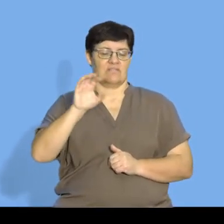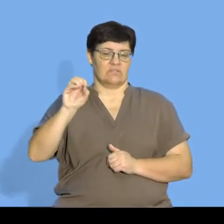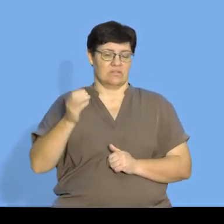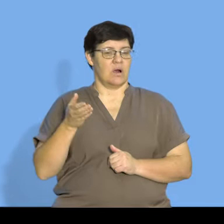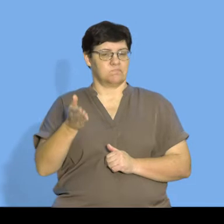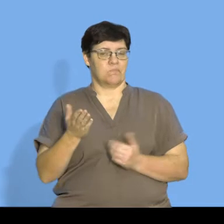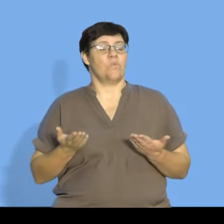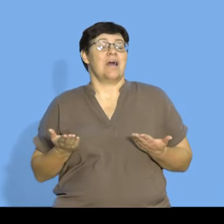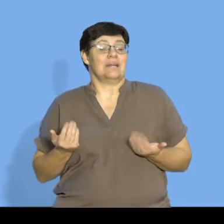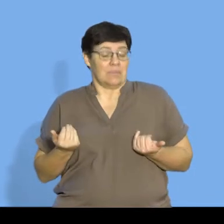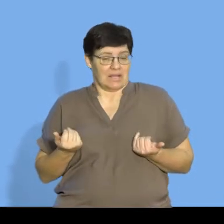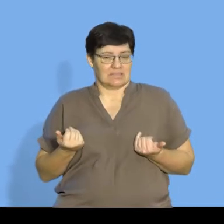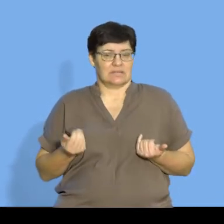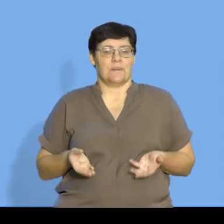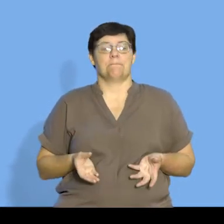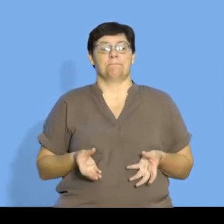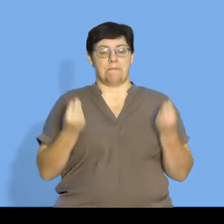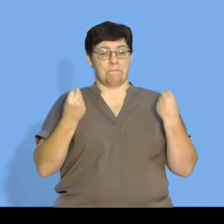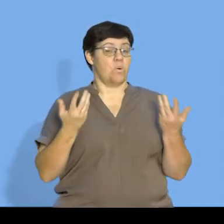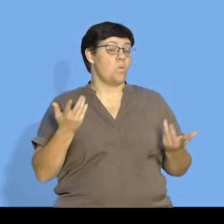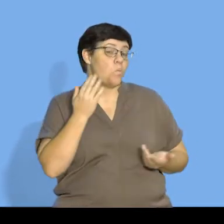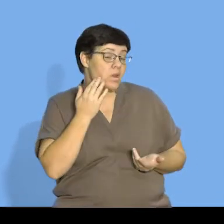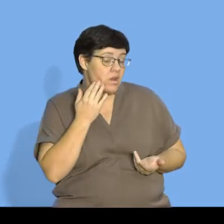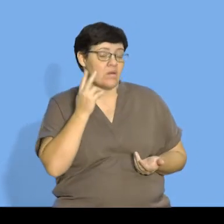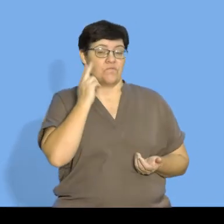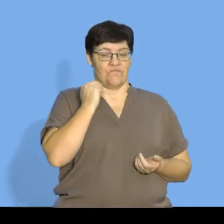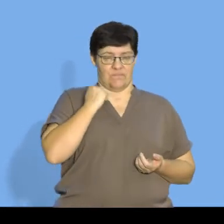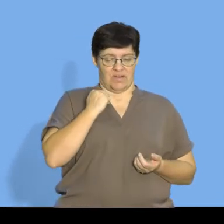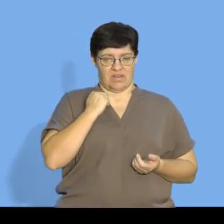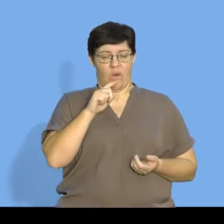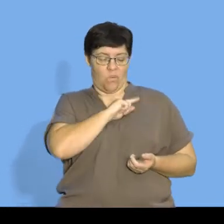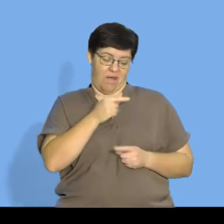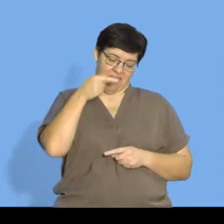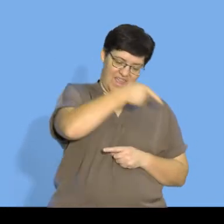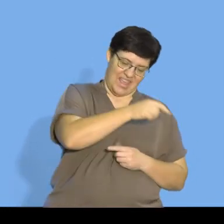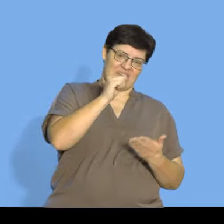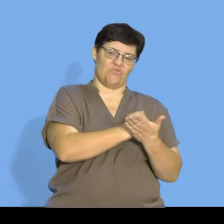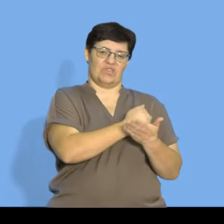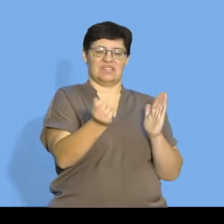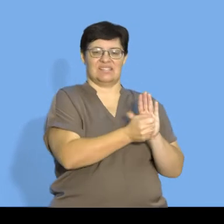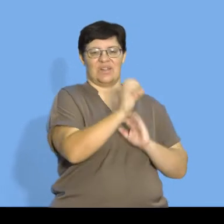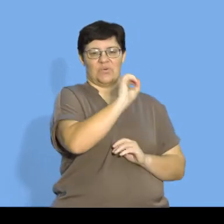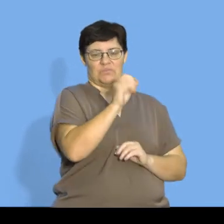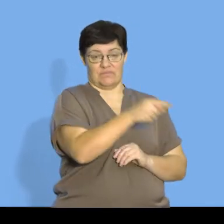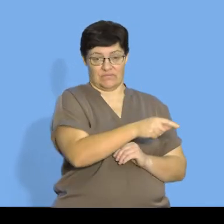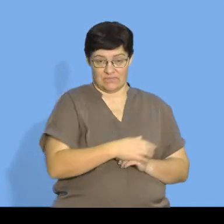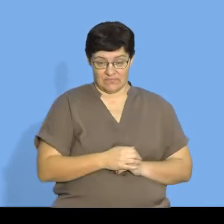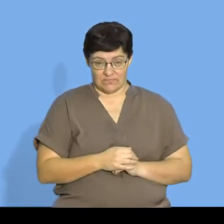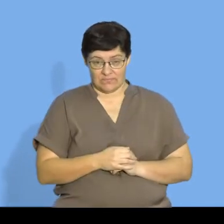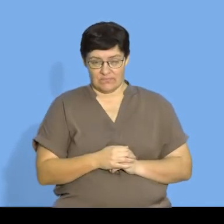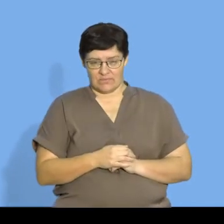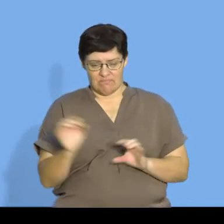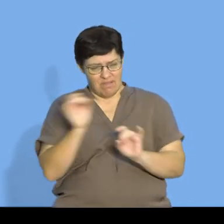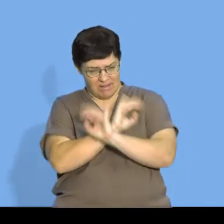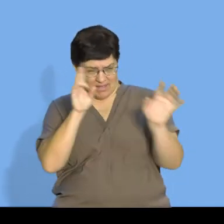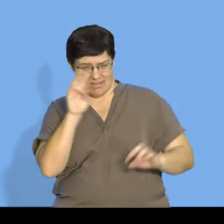49,500 that I'm expected to receive in November based on my October sale. So clearly